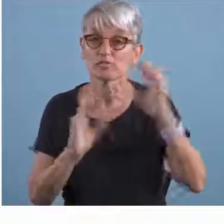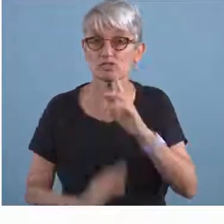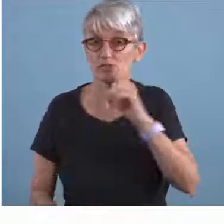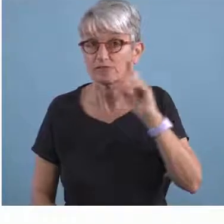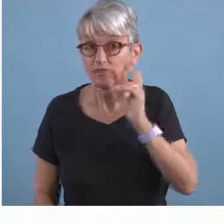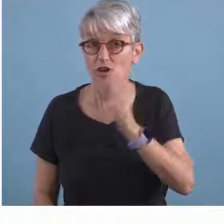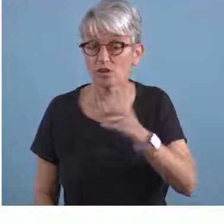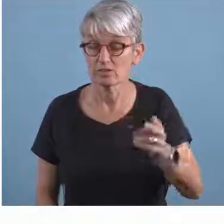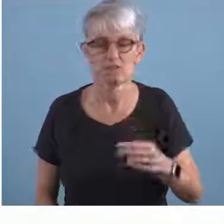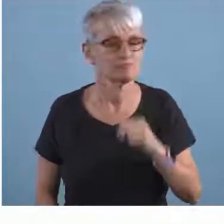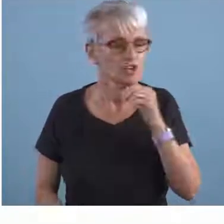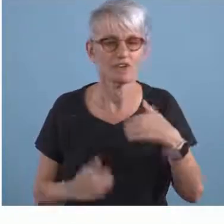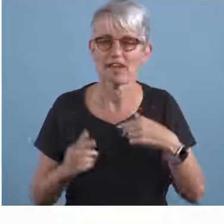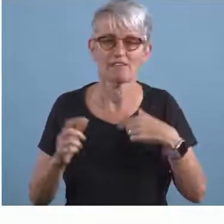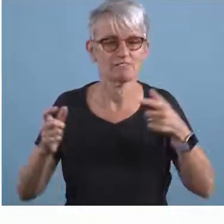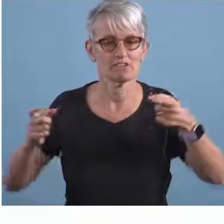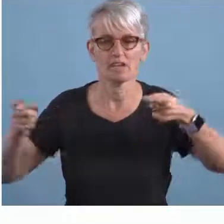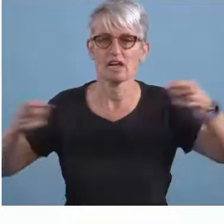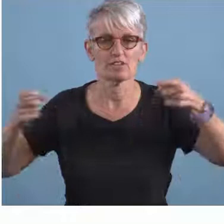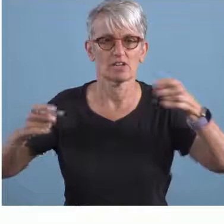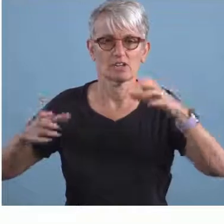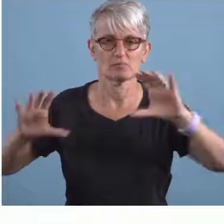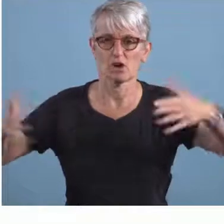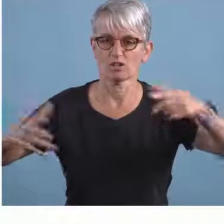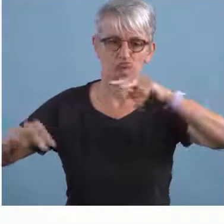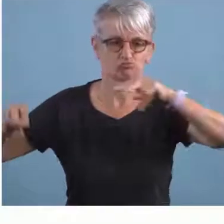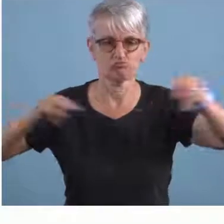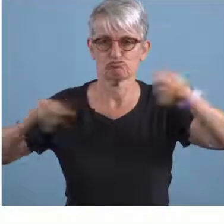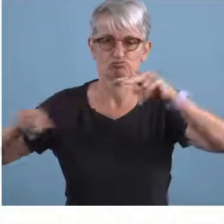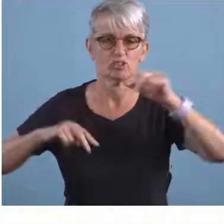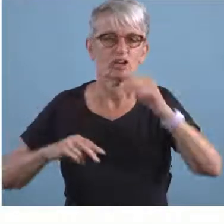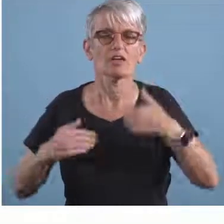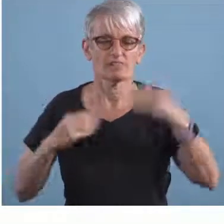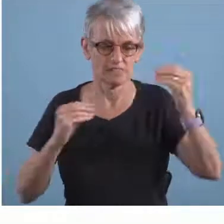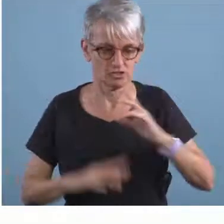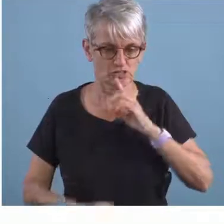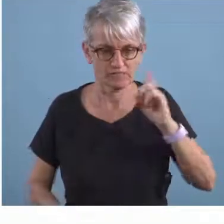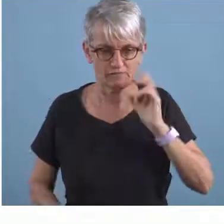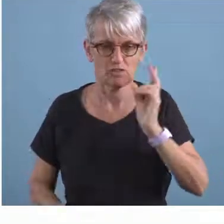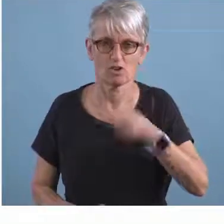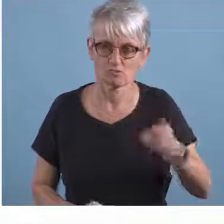hearing, there is not a governing body like that. And we do have teachers of the deaf and hard of hearing